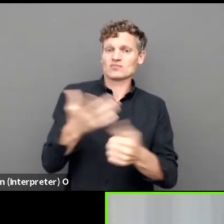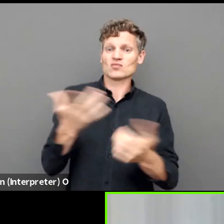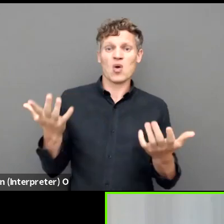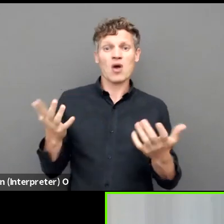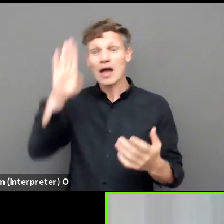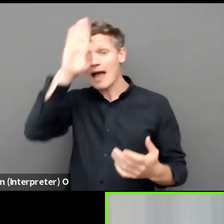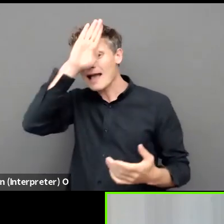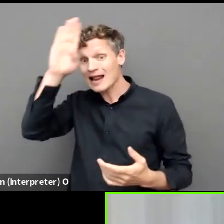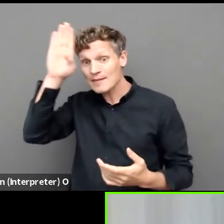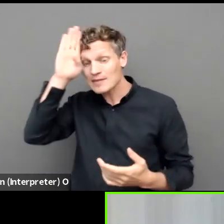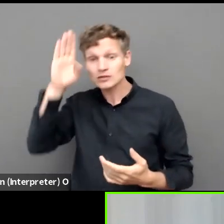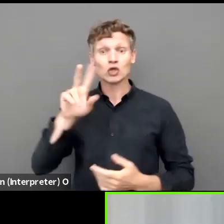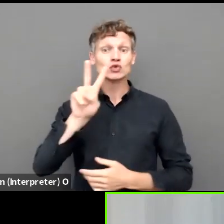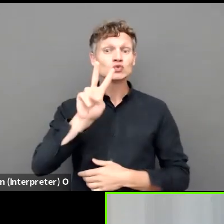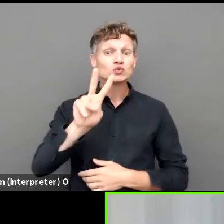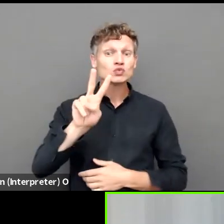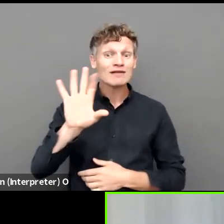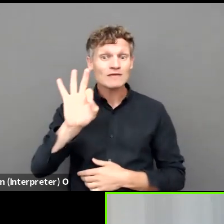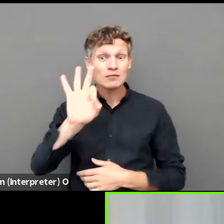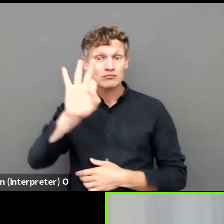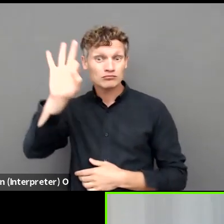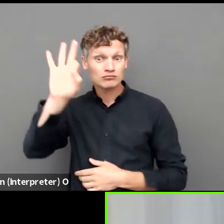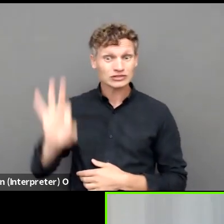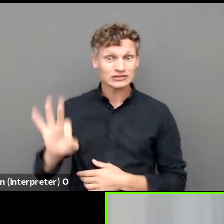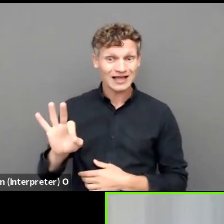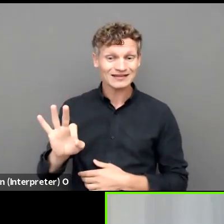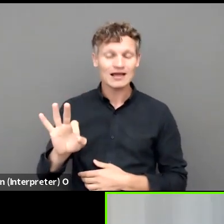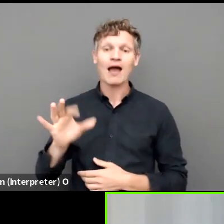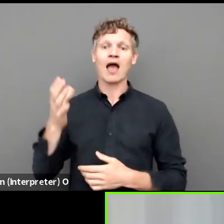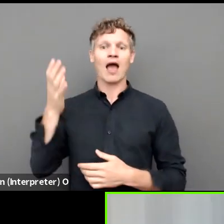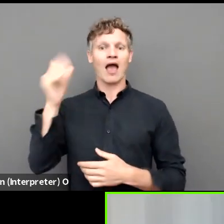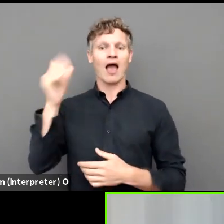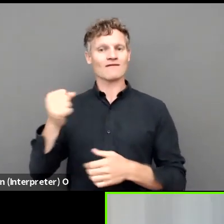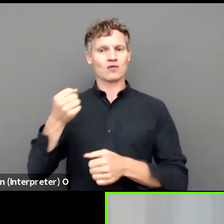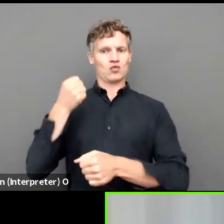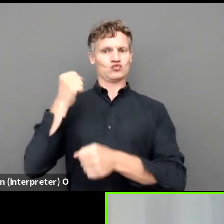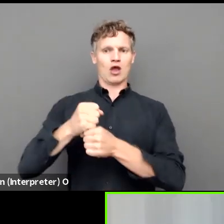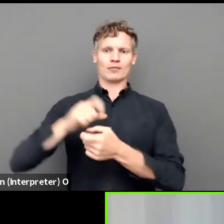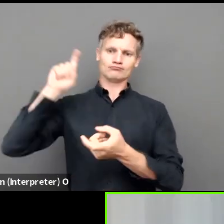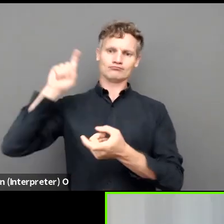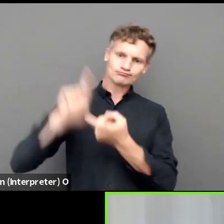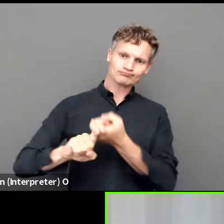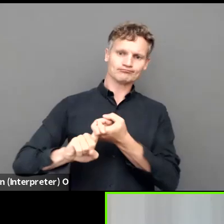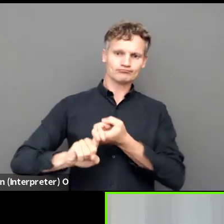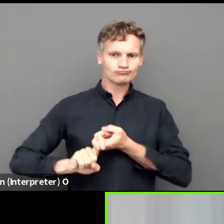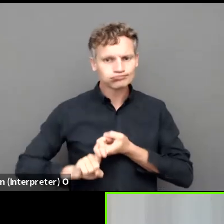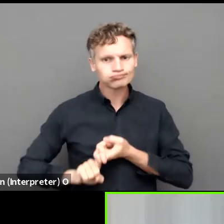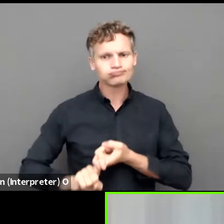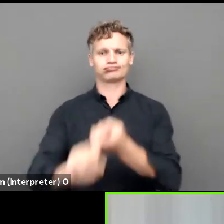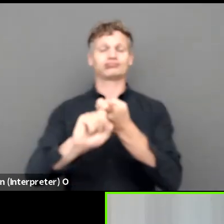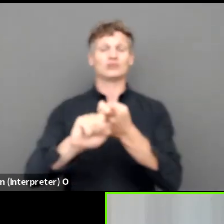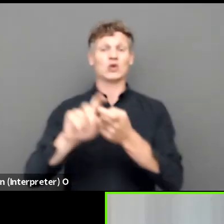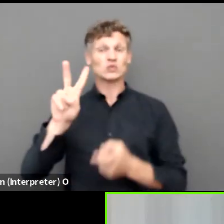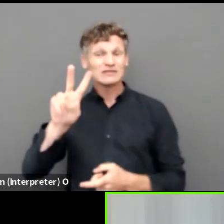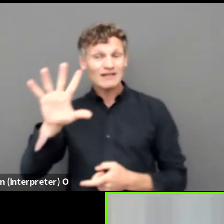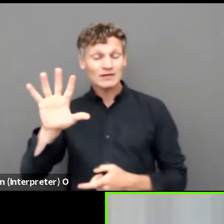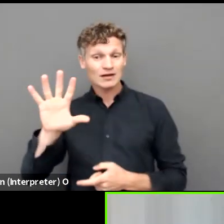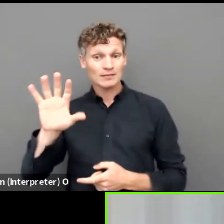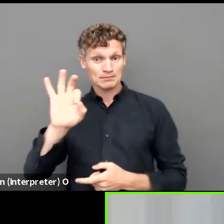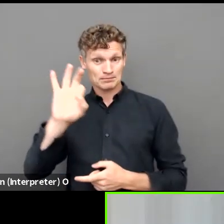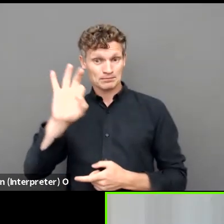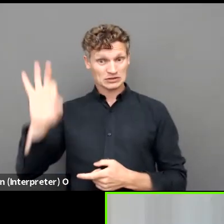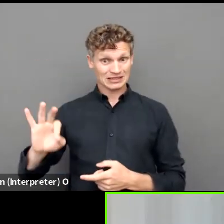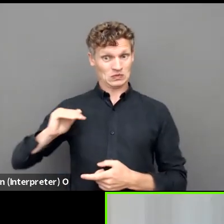women, and there are about twice as many female psychology professors than female finance professors. Of course, there's